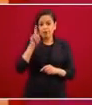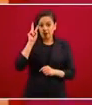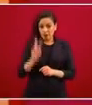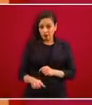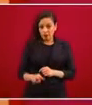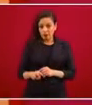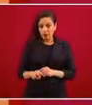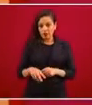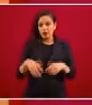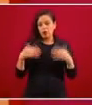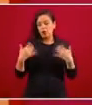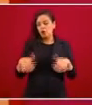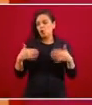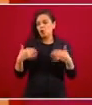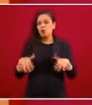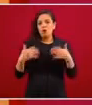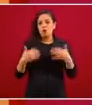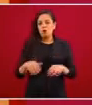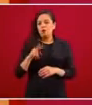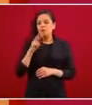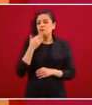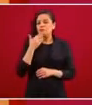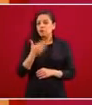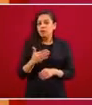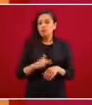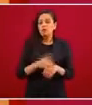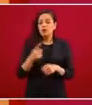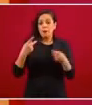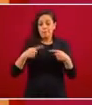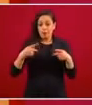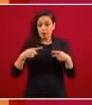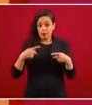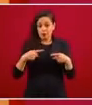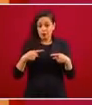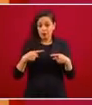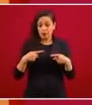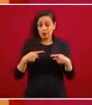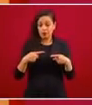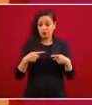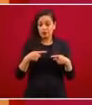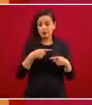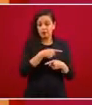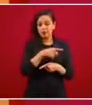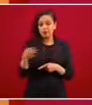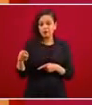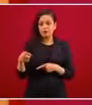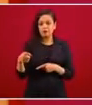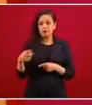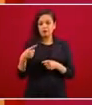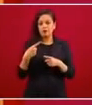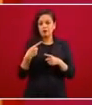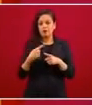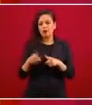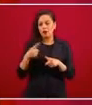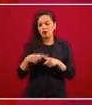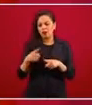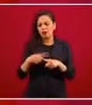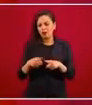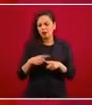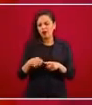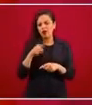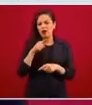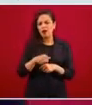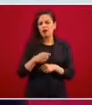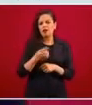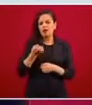map carefully. And we've seen a great interest from many members of the population of the